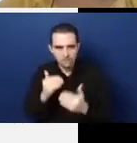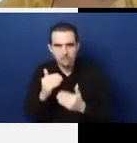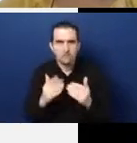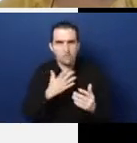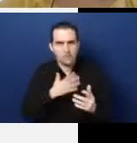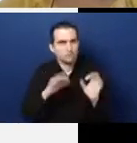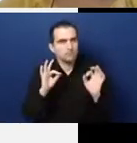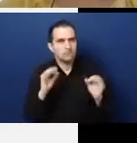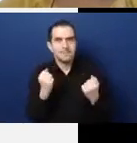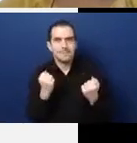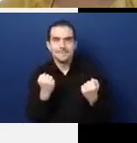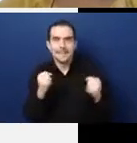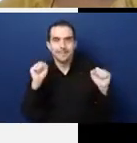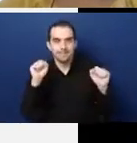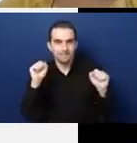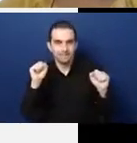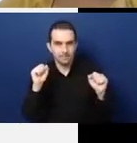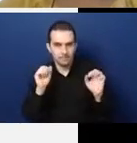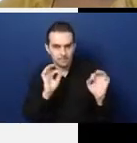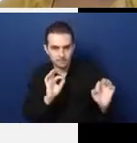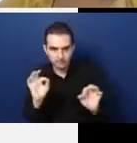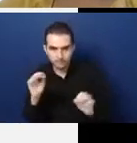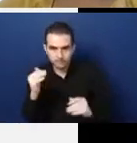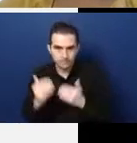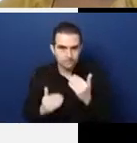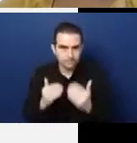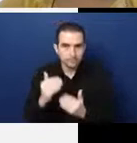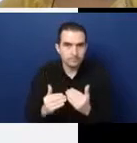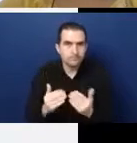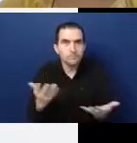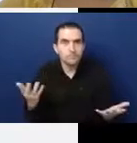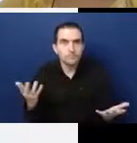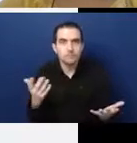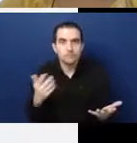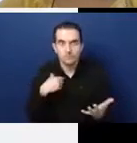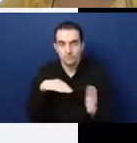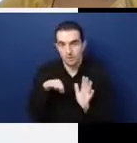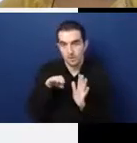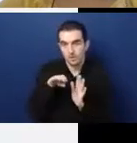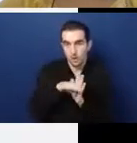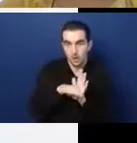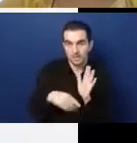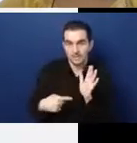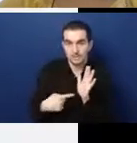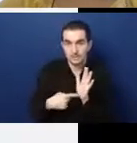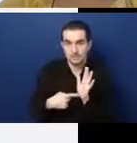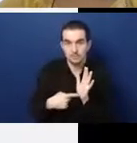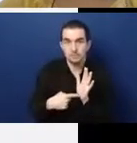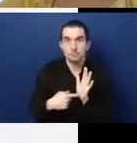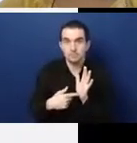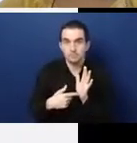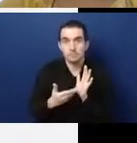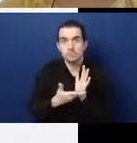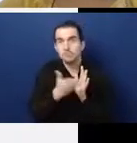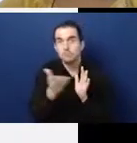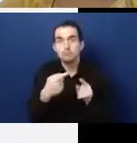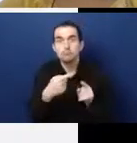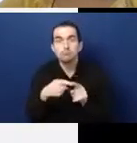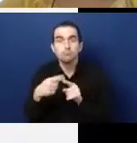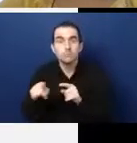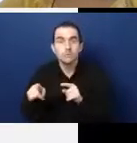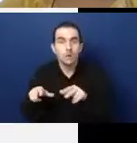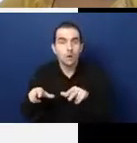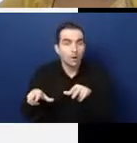policy. Our policy is guided by the United Nations Convention for the Right of Children and the UNCRPD. Both of